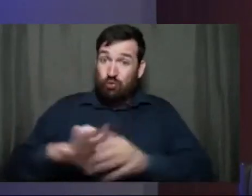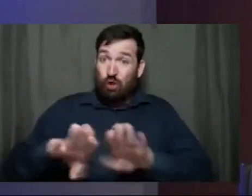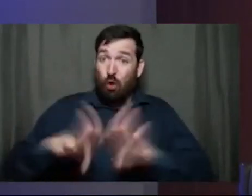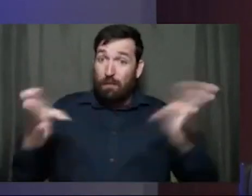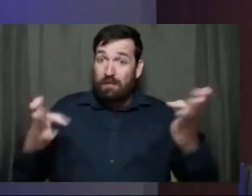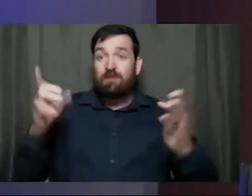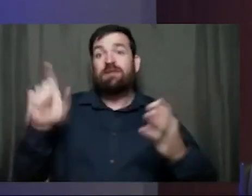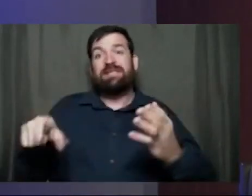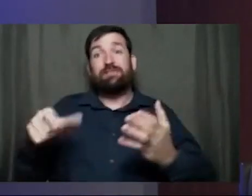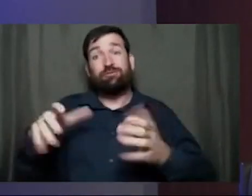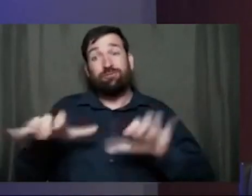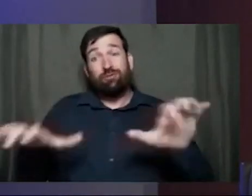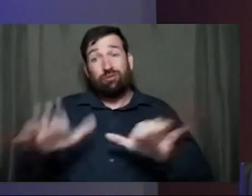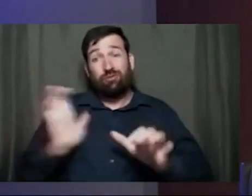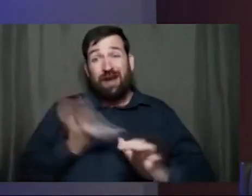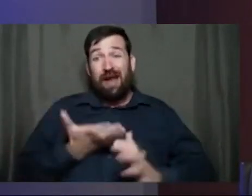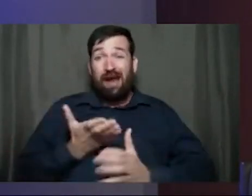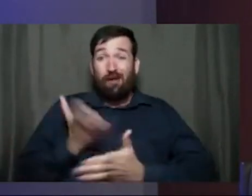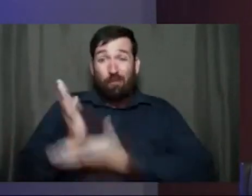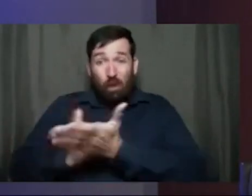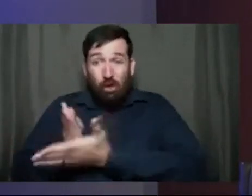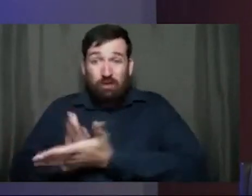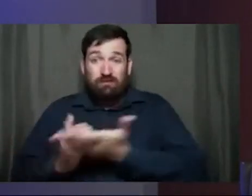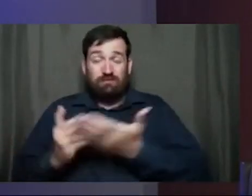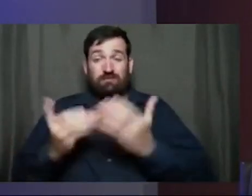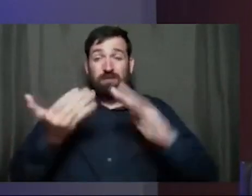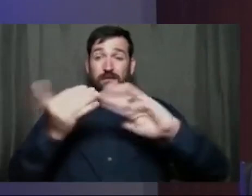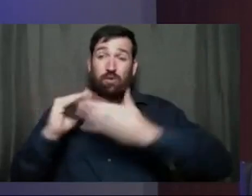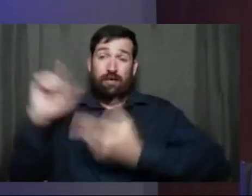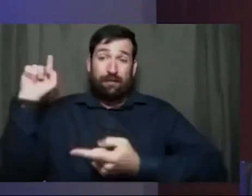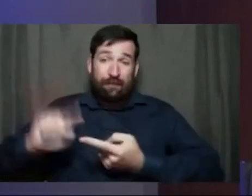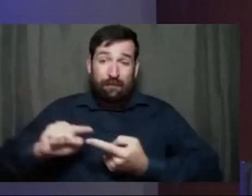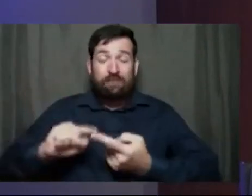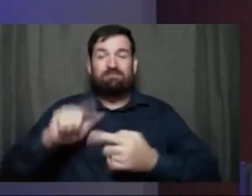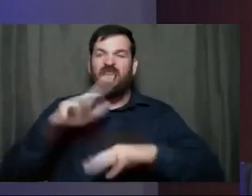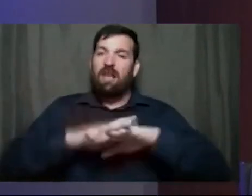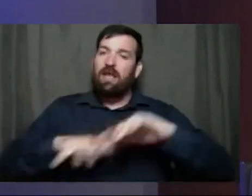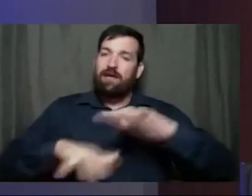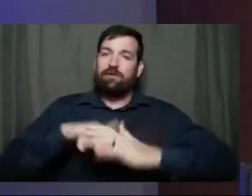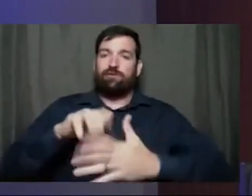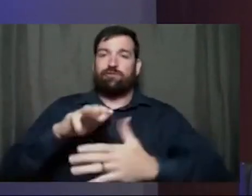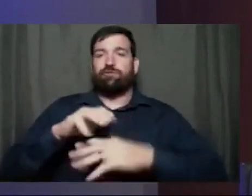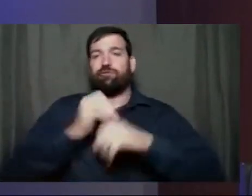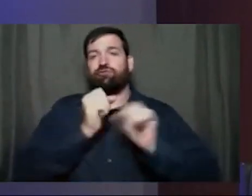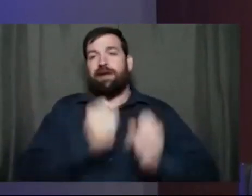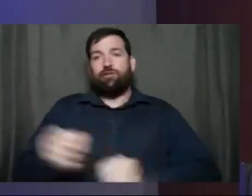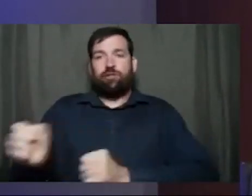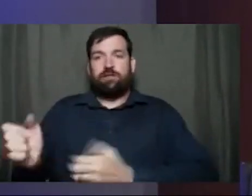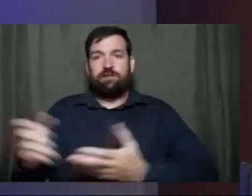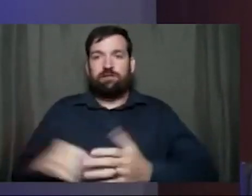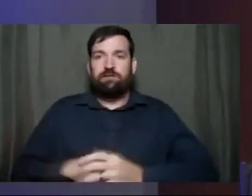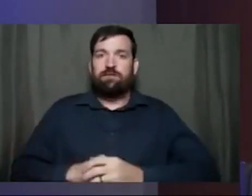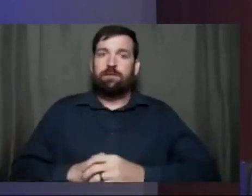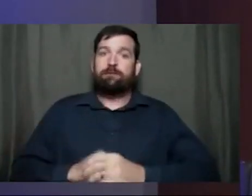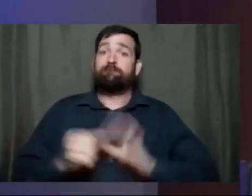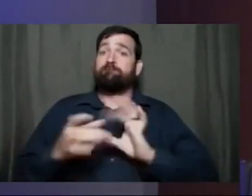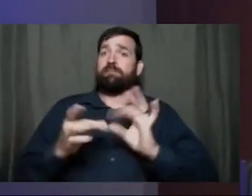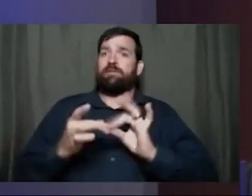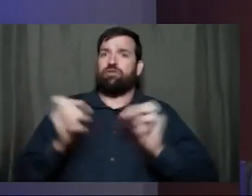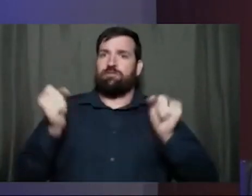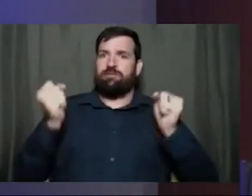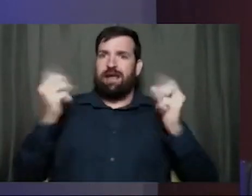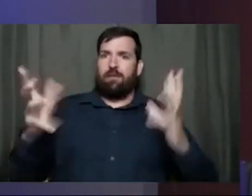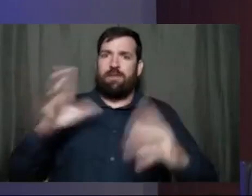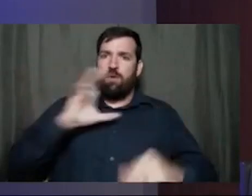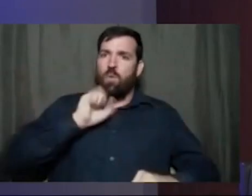to limit disease outside of the building with those layered strategy approaches. And especially as, we talked about how many 5 to 11-year-olds are